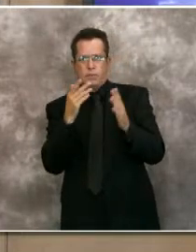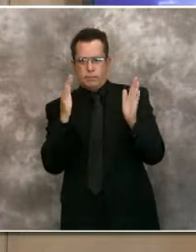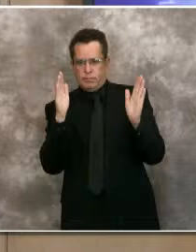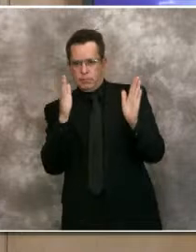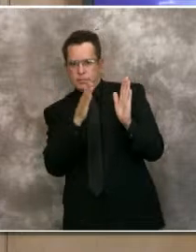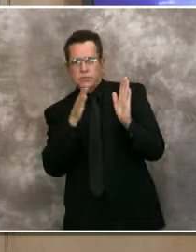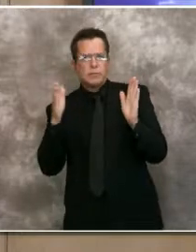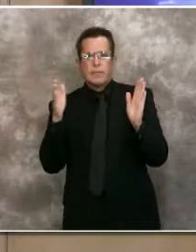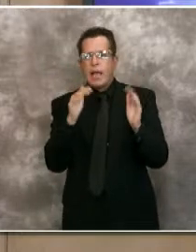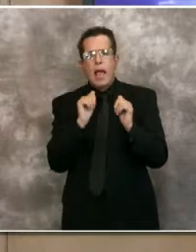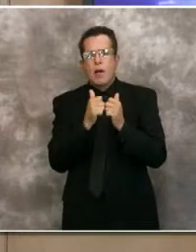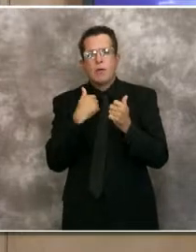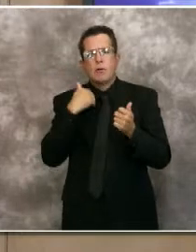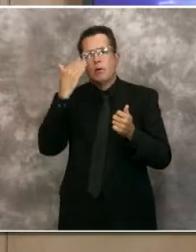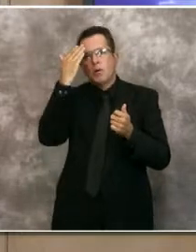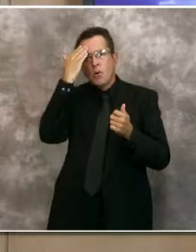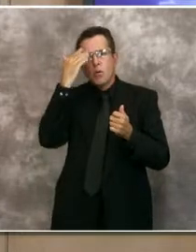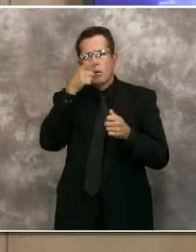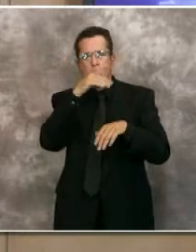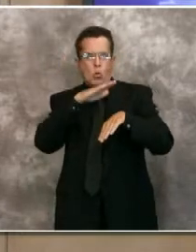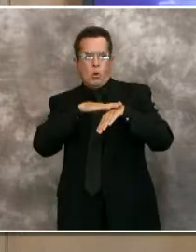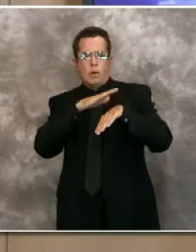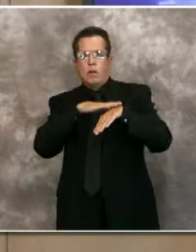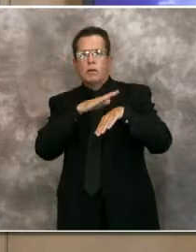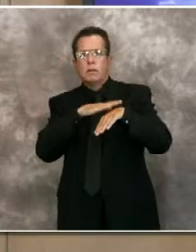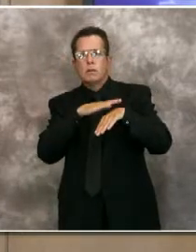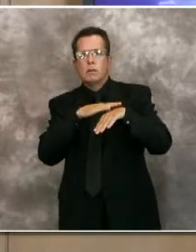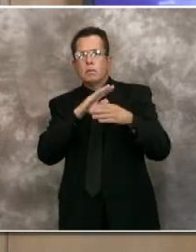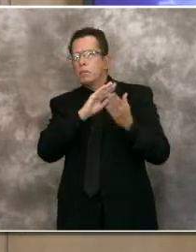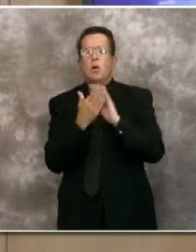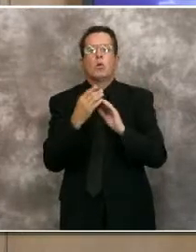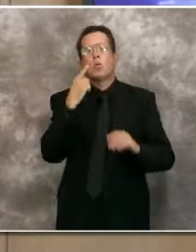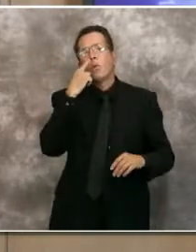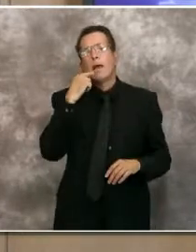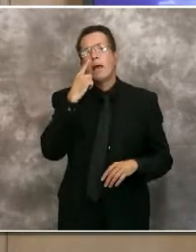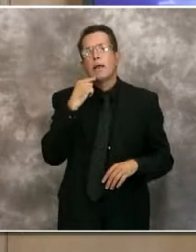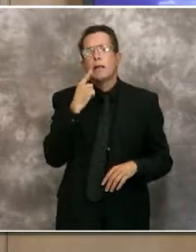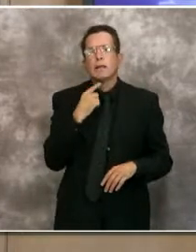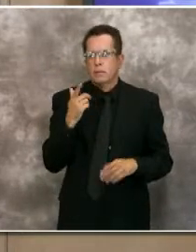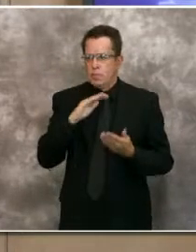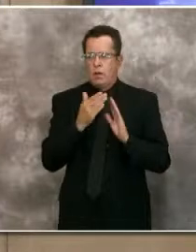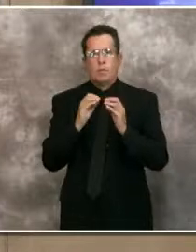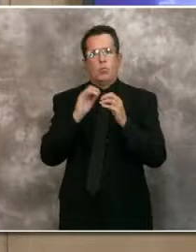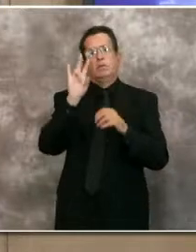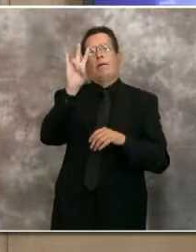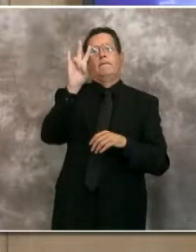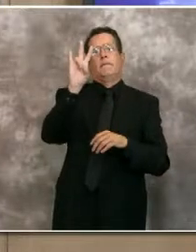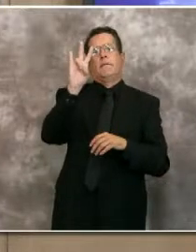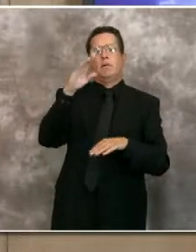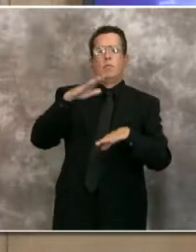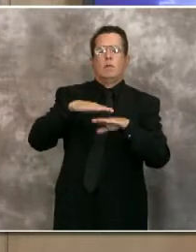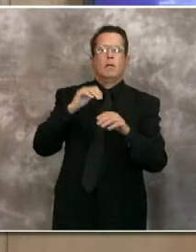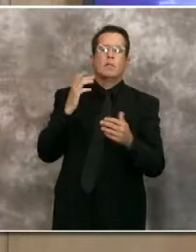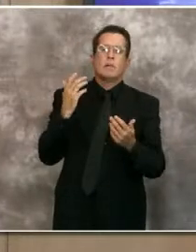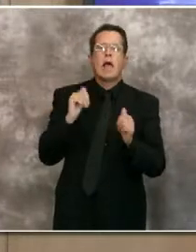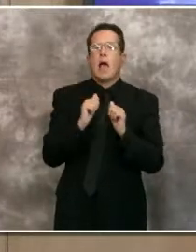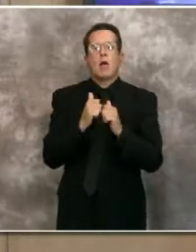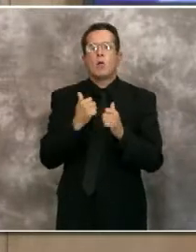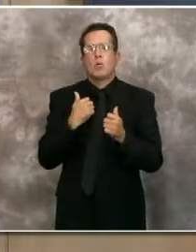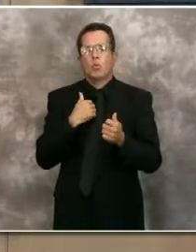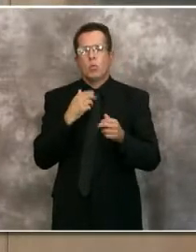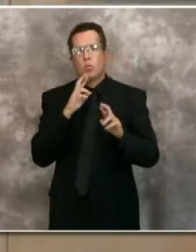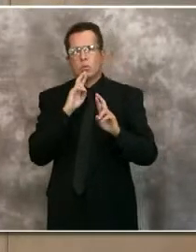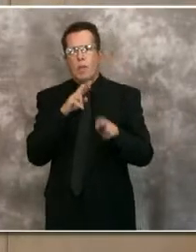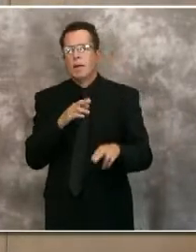to happen in order to hit that unlucky number 7 sometime soon. Dr. Wooden's going to respond.